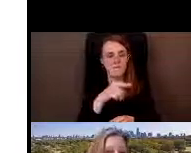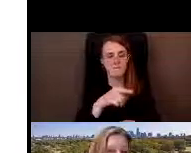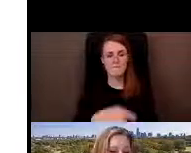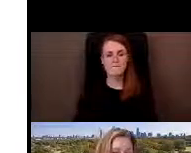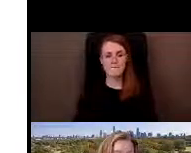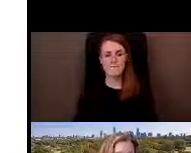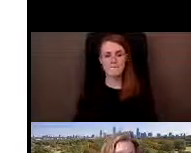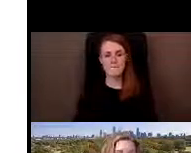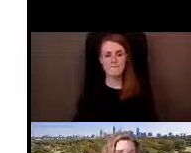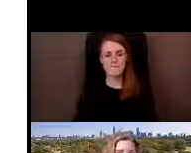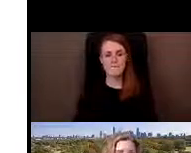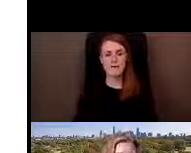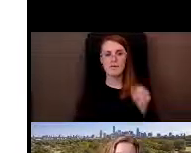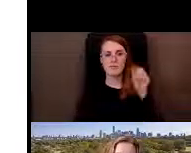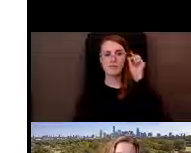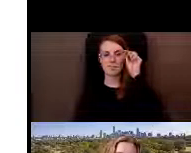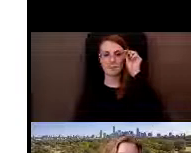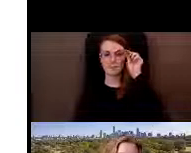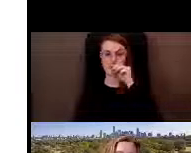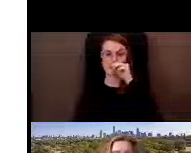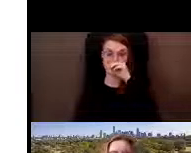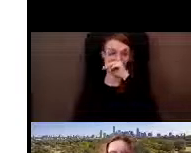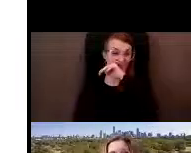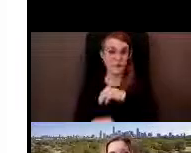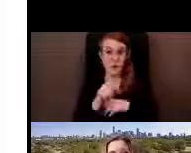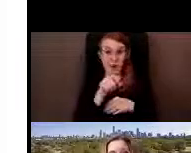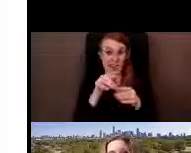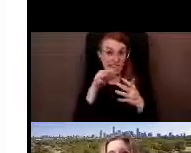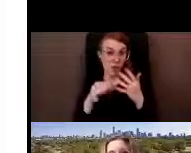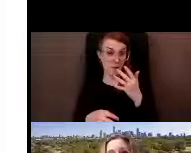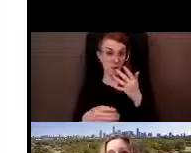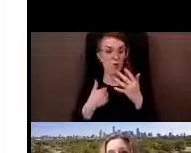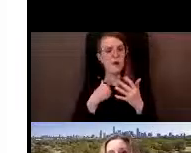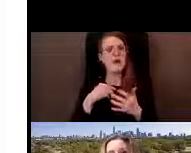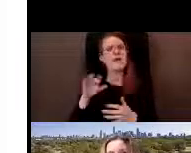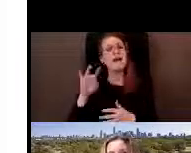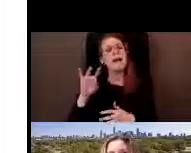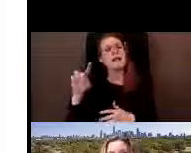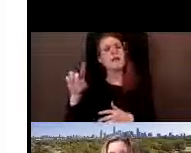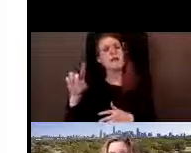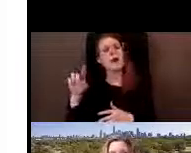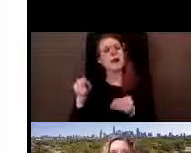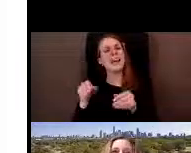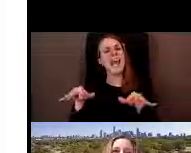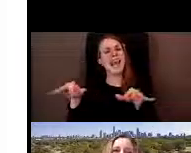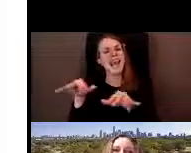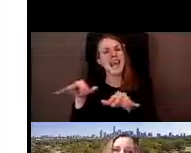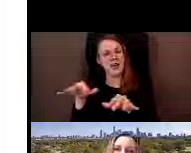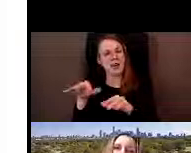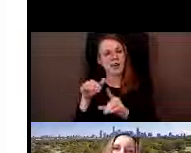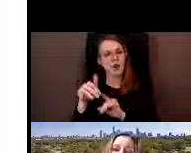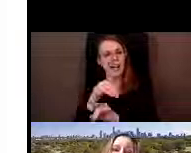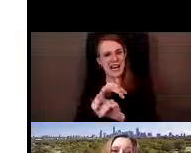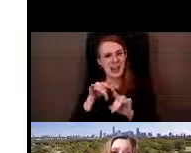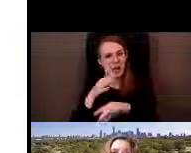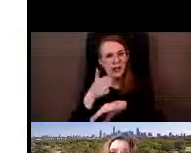With this option, we achieve about 81 acres of ecological uplift, including tree canopy enhancement